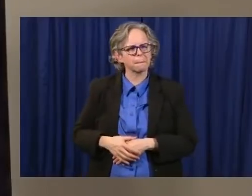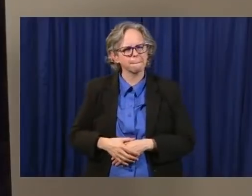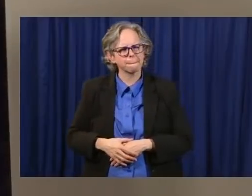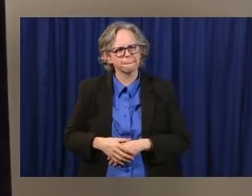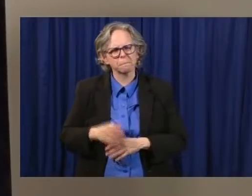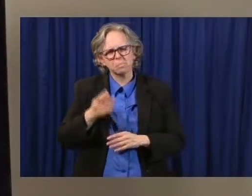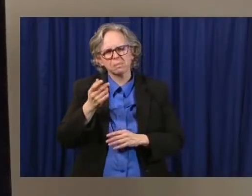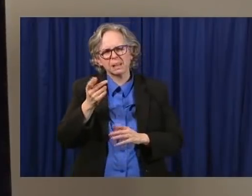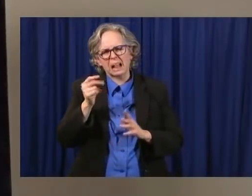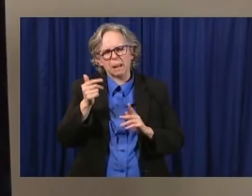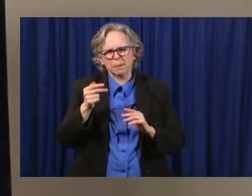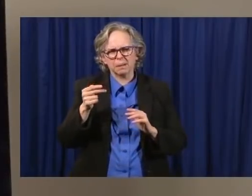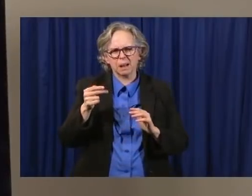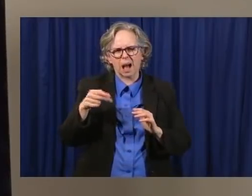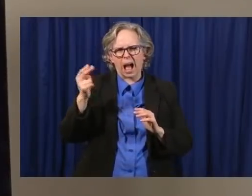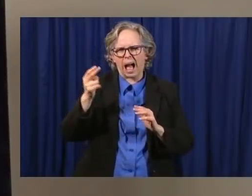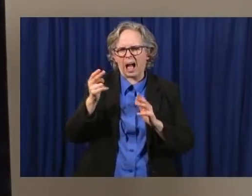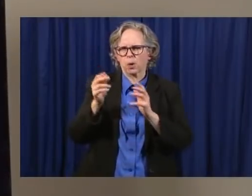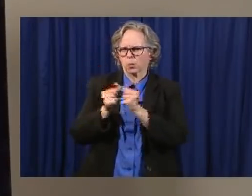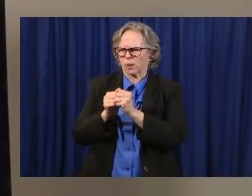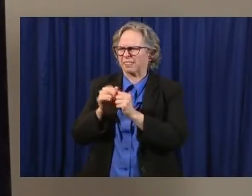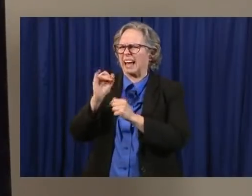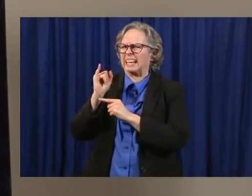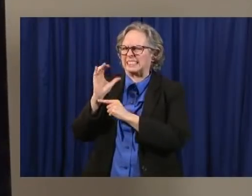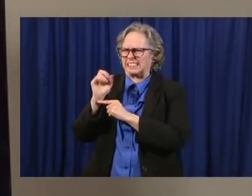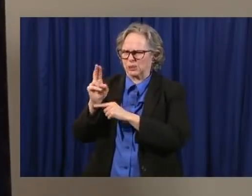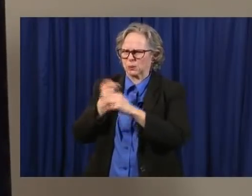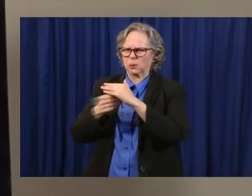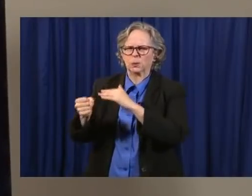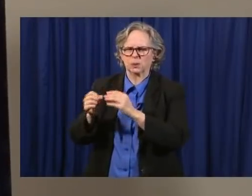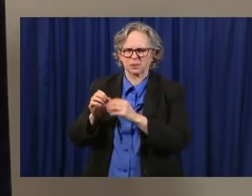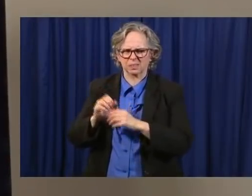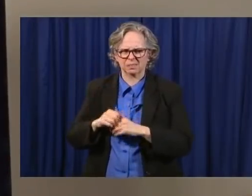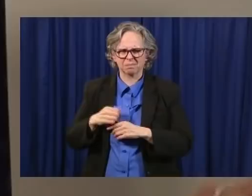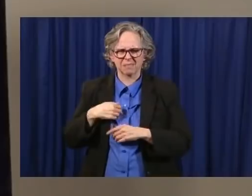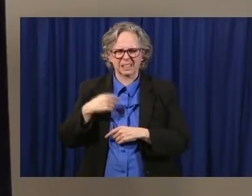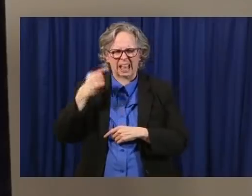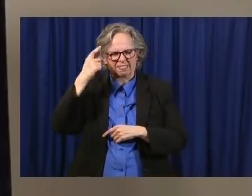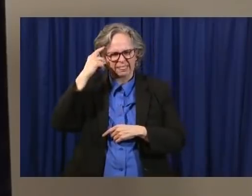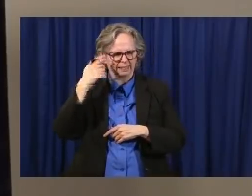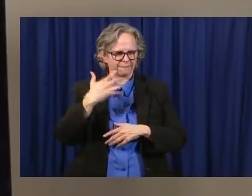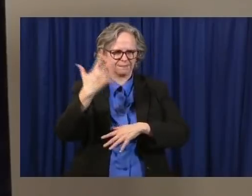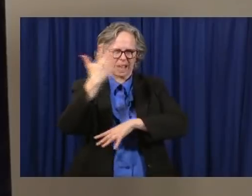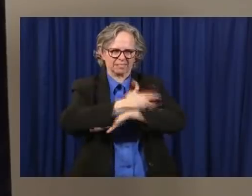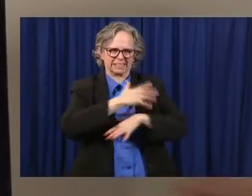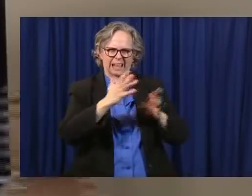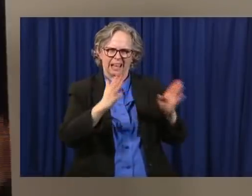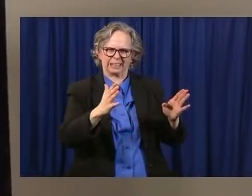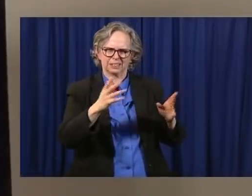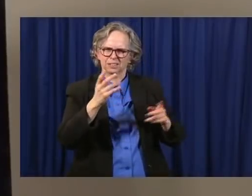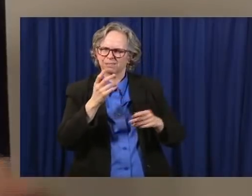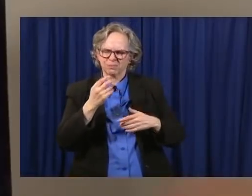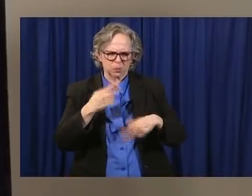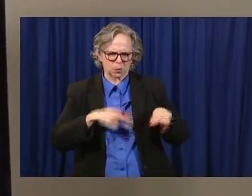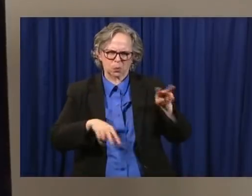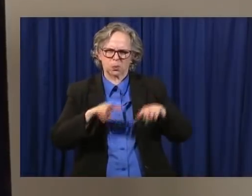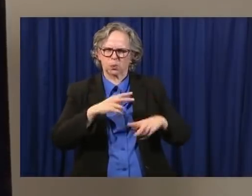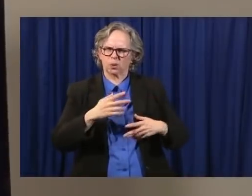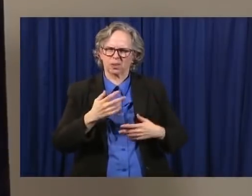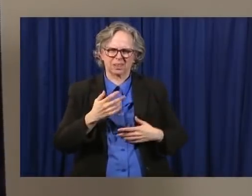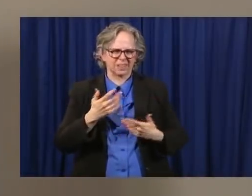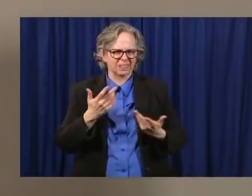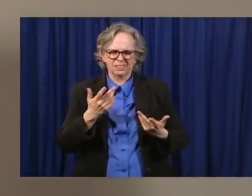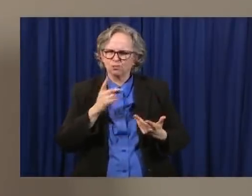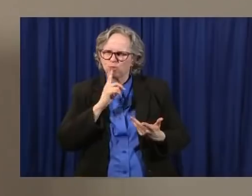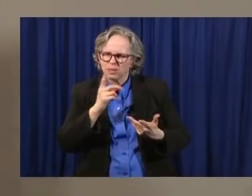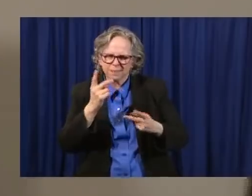on ICUs. I think even 5 days trend-wise, it's really hard to see any one day's data. We really need to start looking,